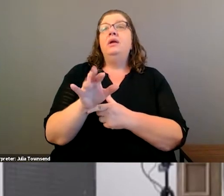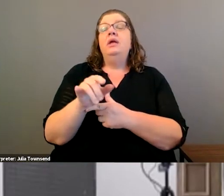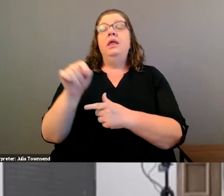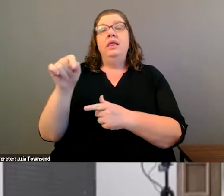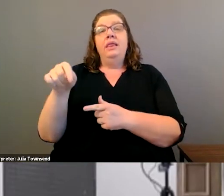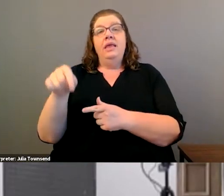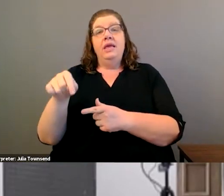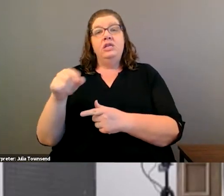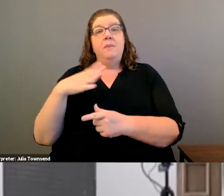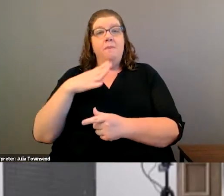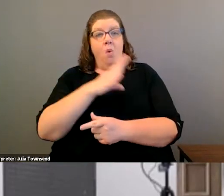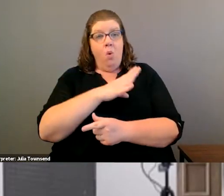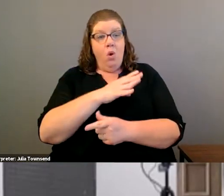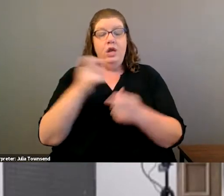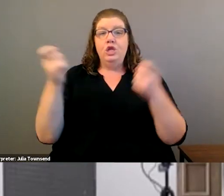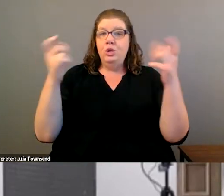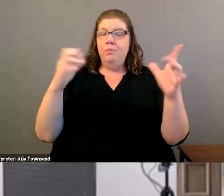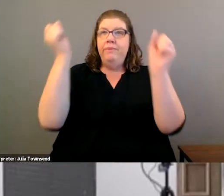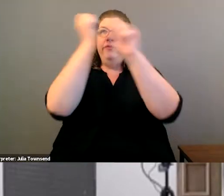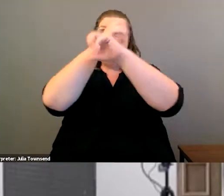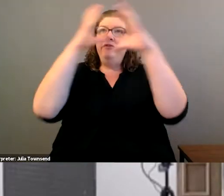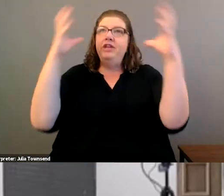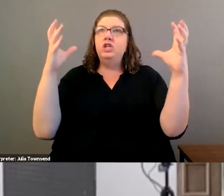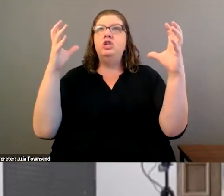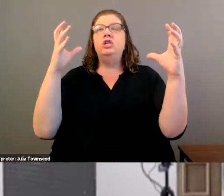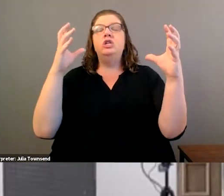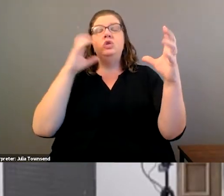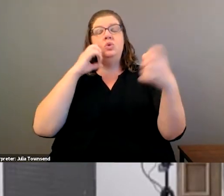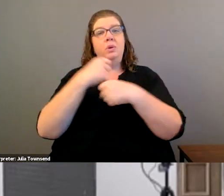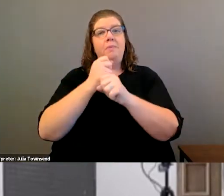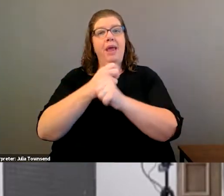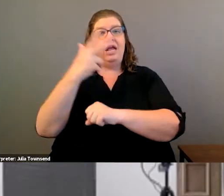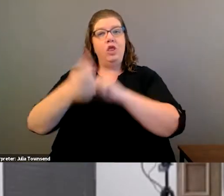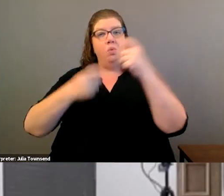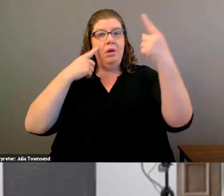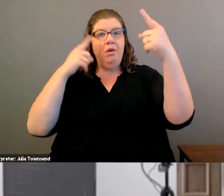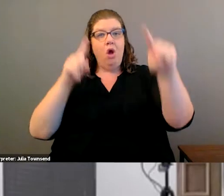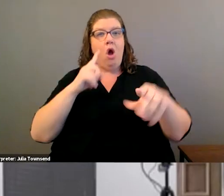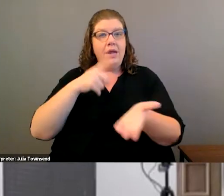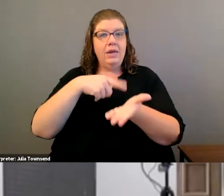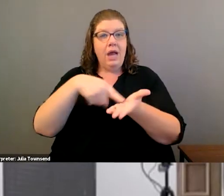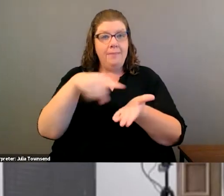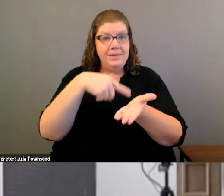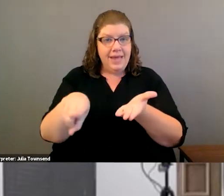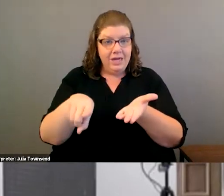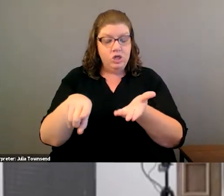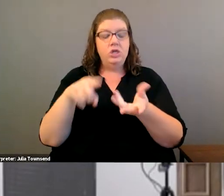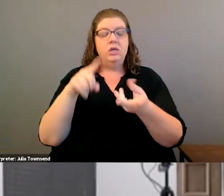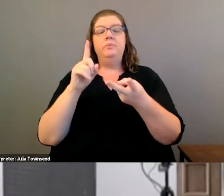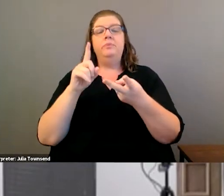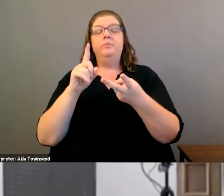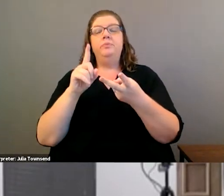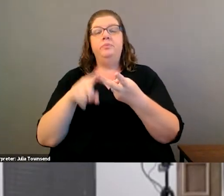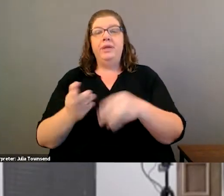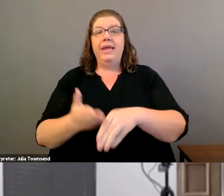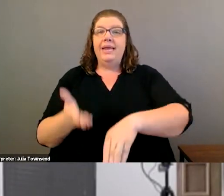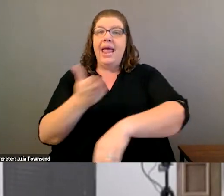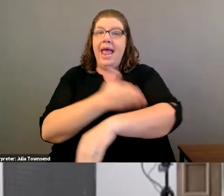this board and superintendent's vision to strike a 3-year deal on compensation and enhance some